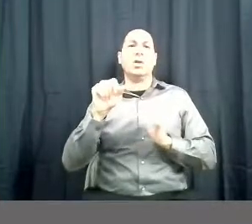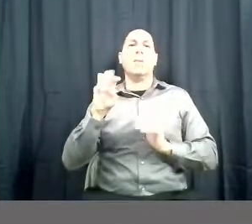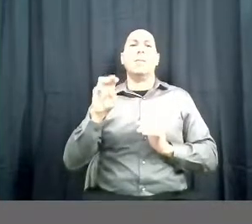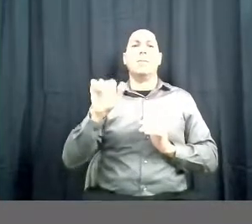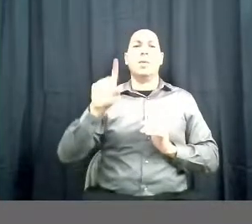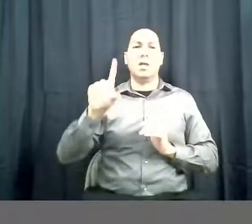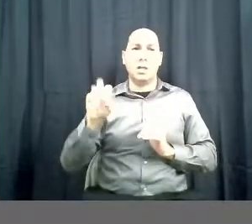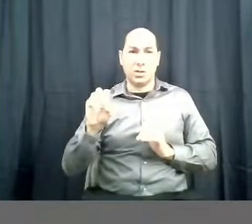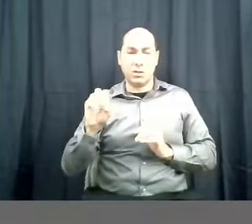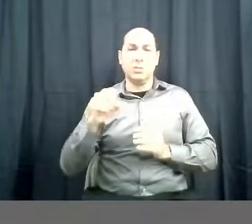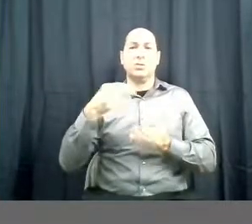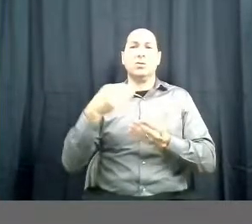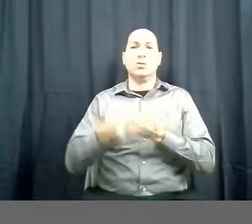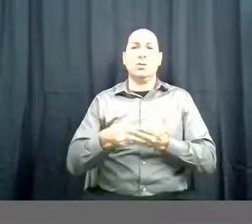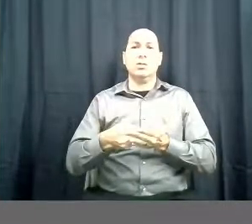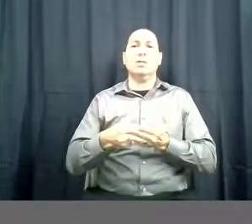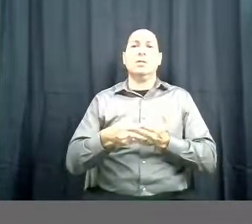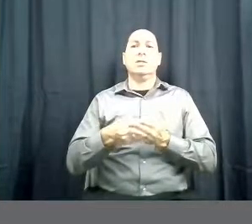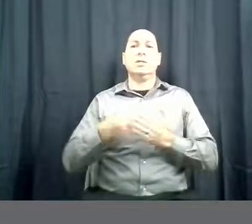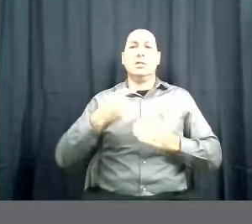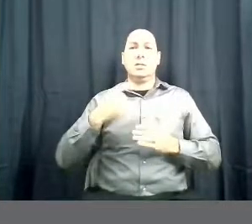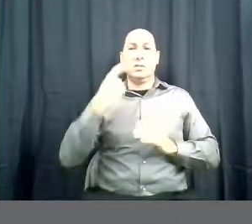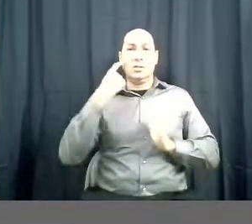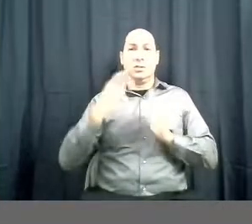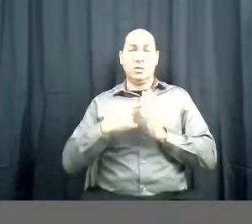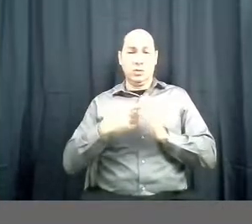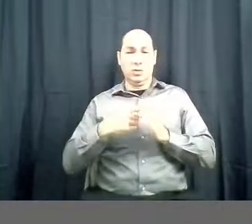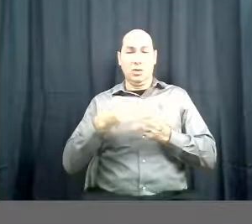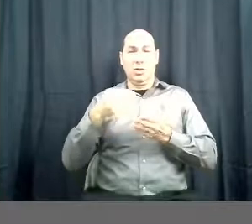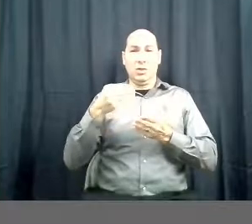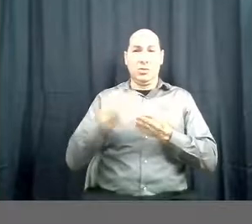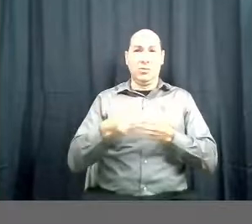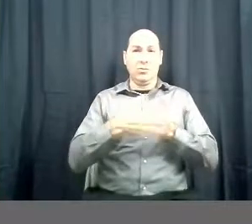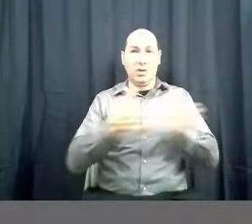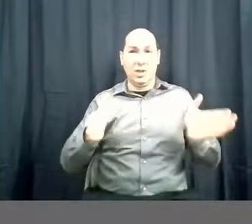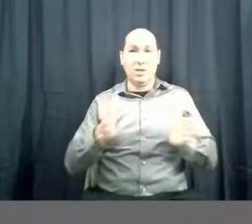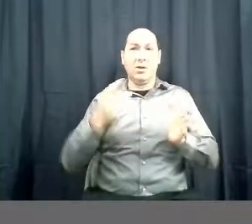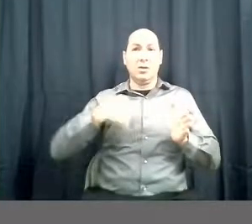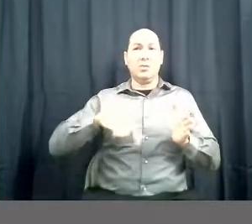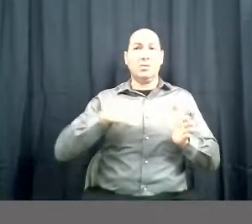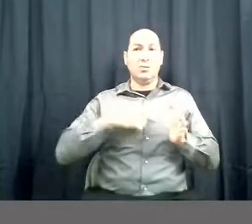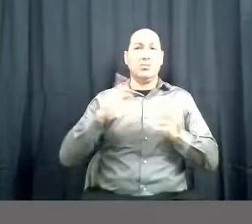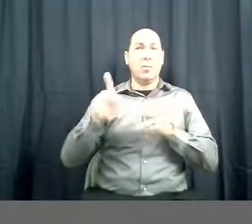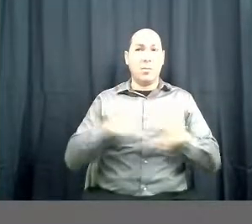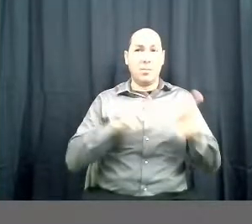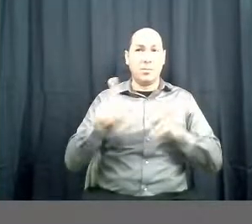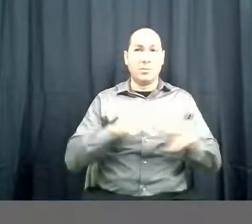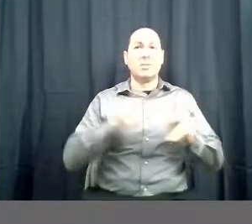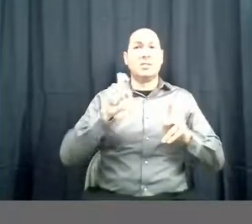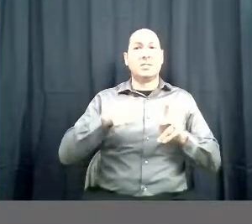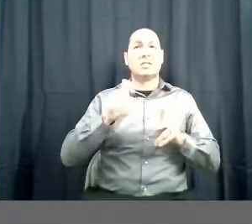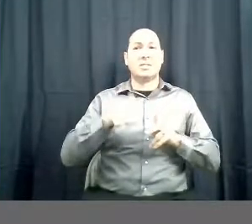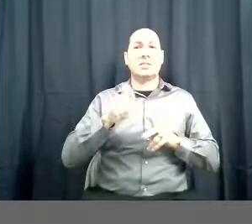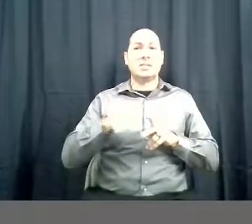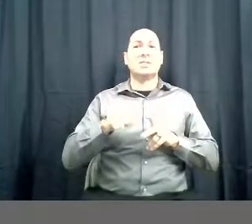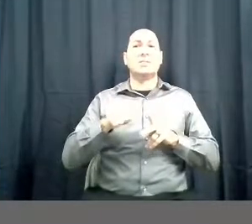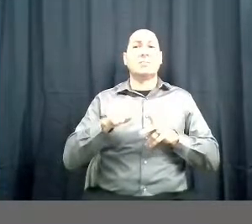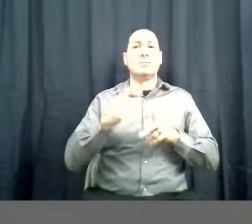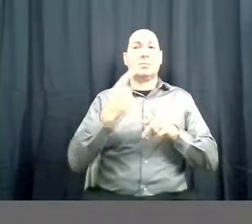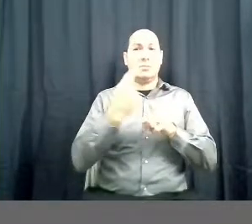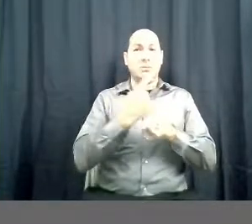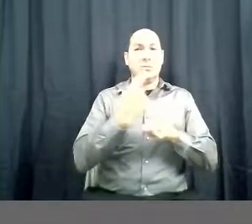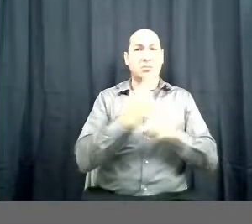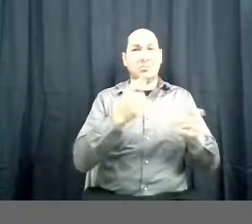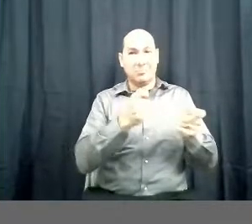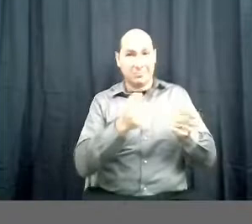the fiscal plan had overestimated revenue in the two previous fiscal plans and had to correct that. It is not as simple as saying